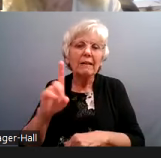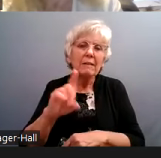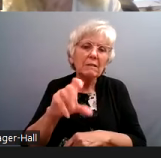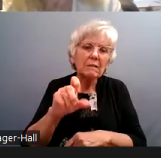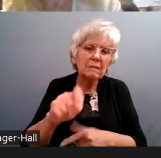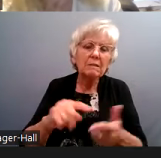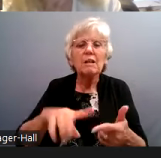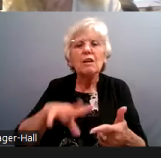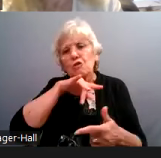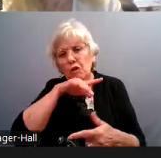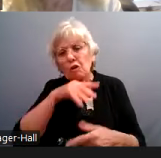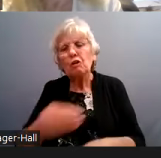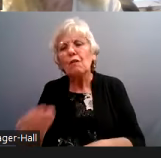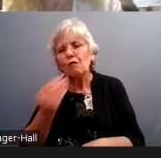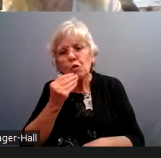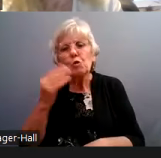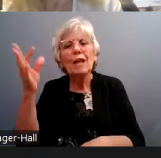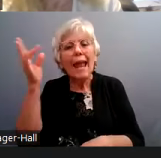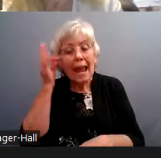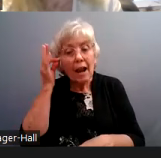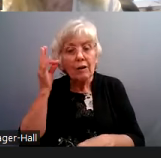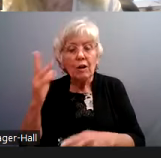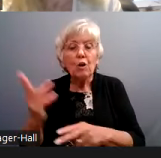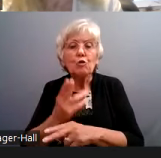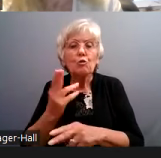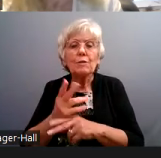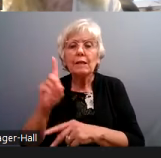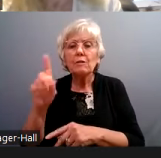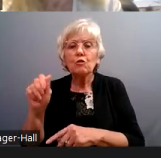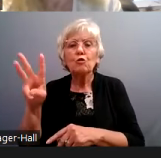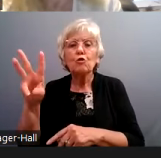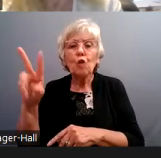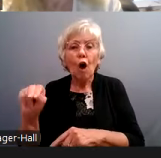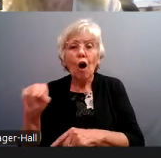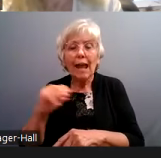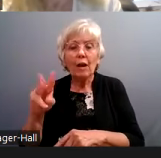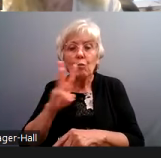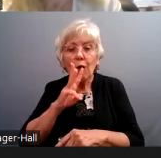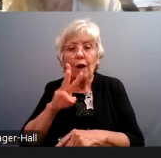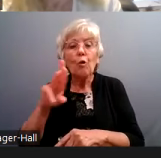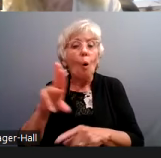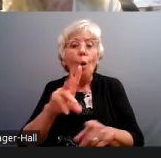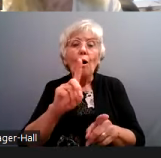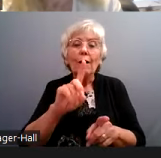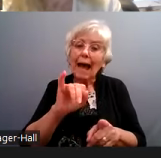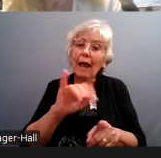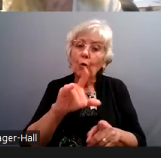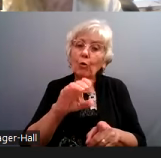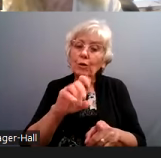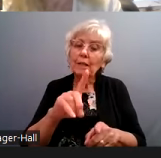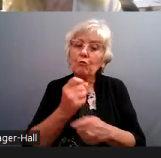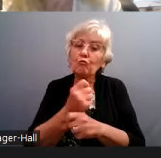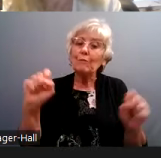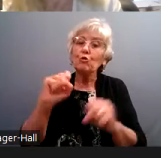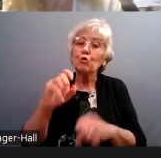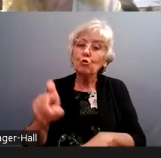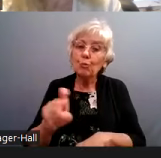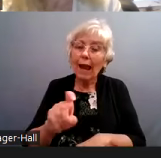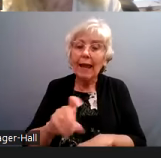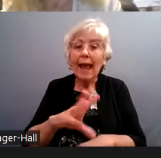dirt, food, hair, using Dawn and water, or even the diluted rescue spray, and then change litter